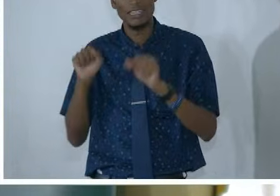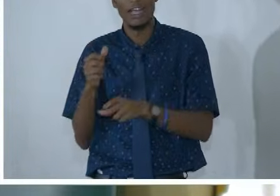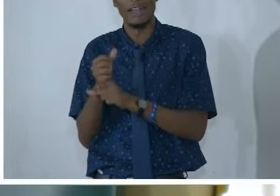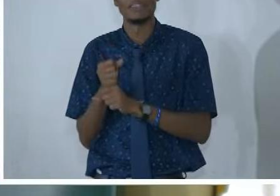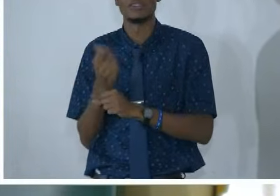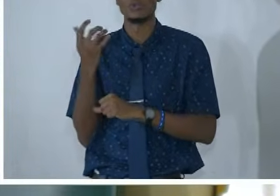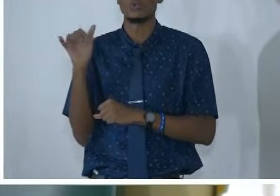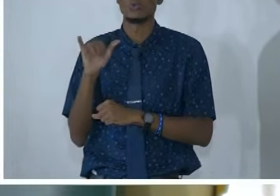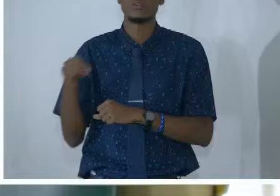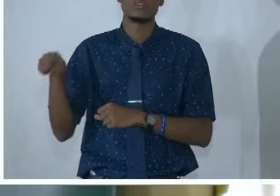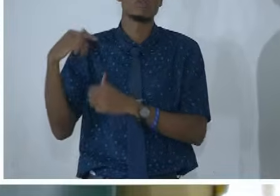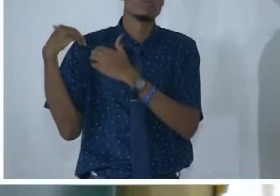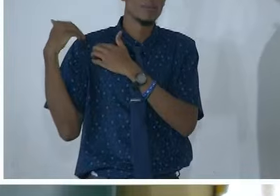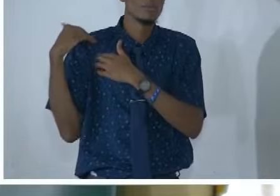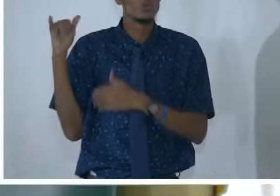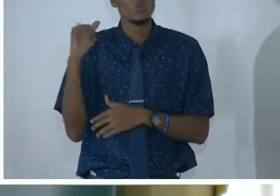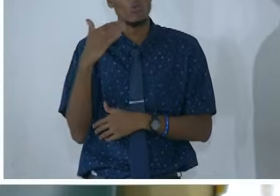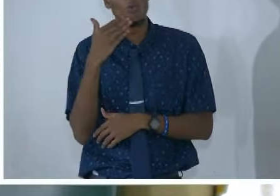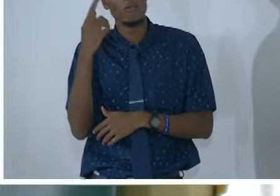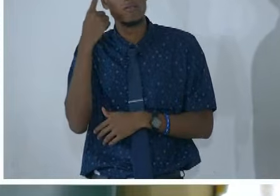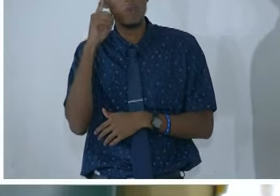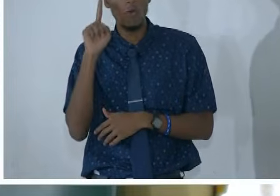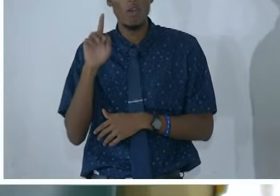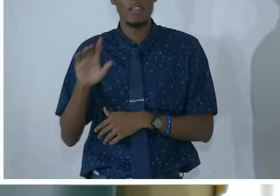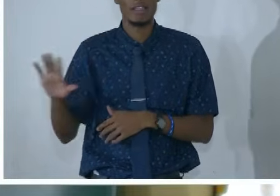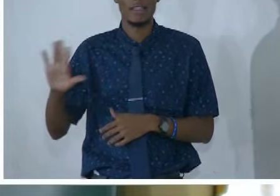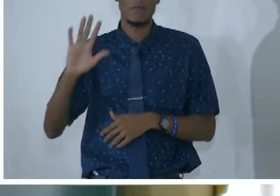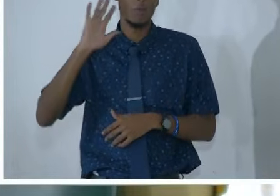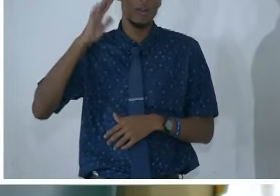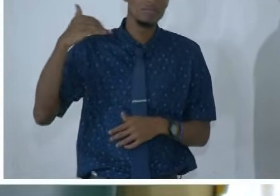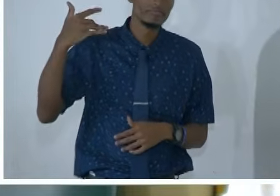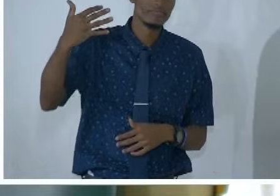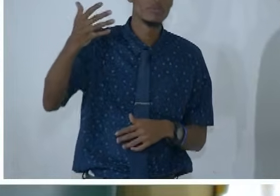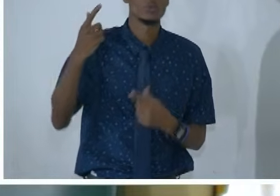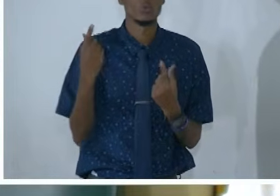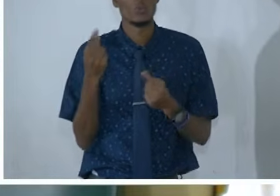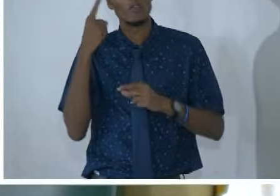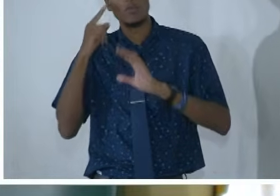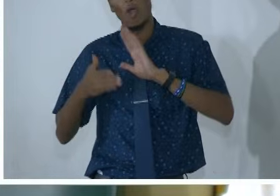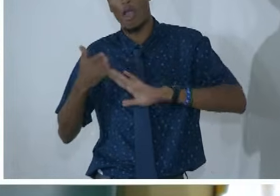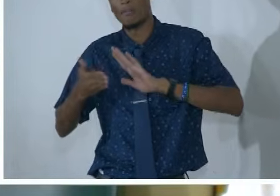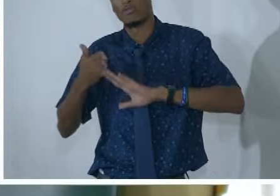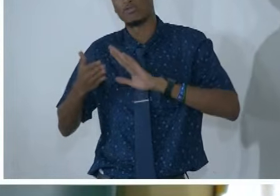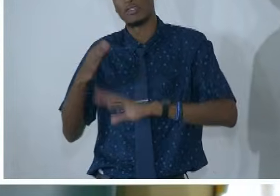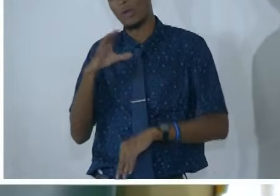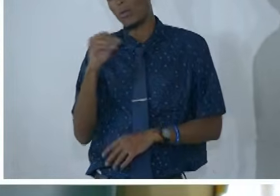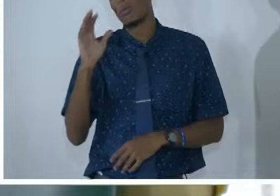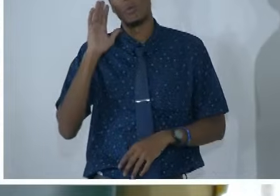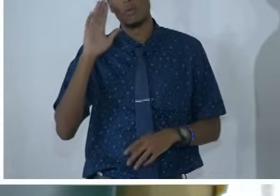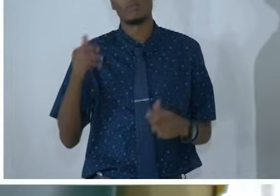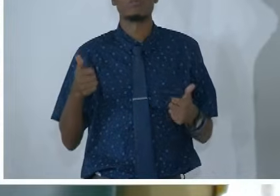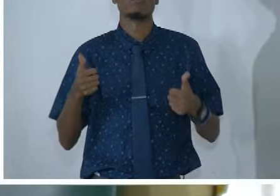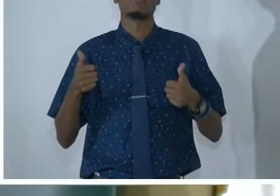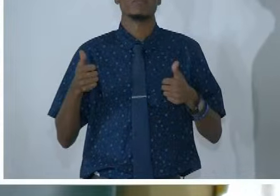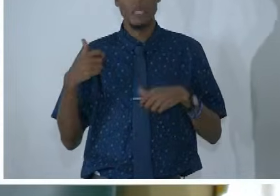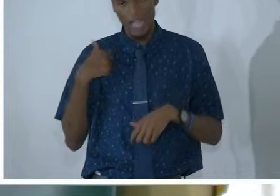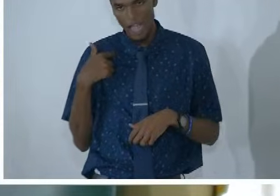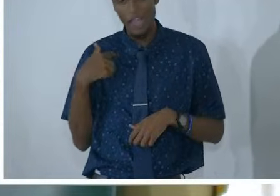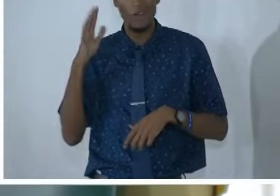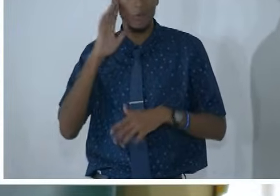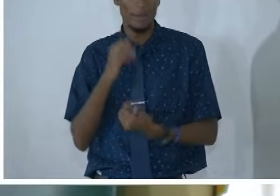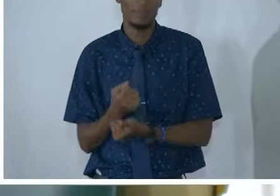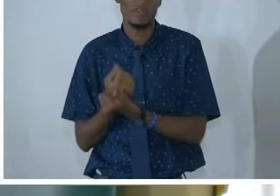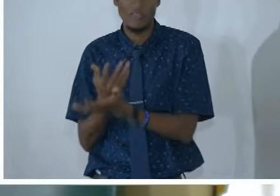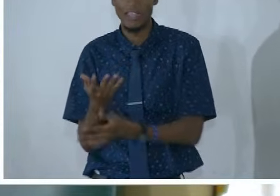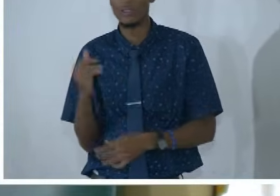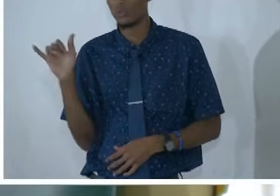in relation to goodwill, it would go a far way in the operations of the company. So I will provide that. I wouldn't have the